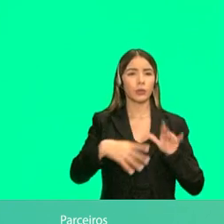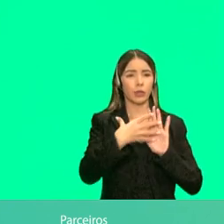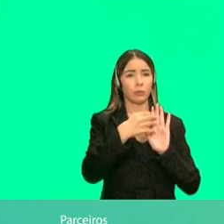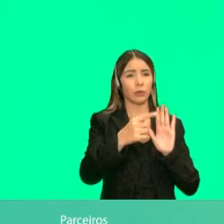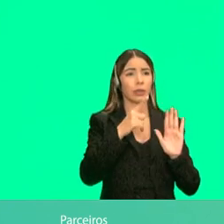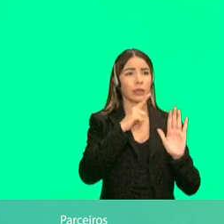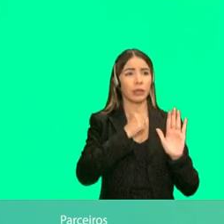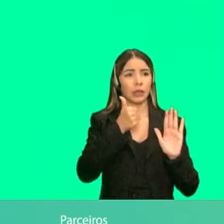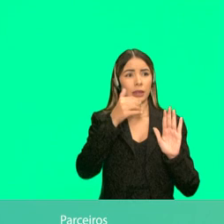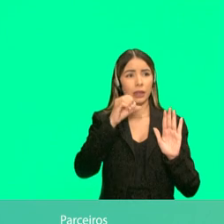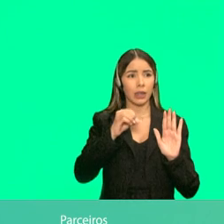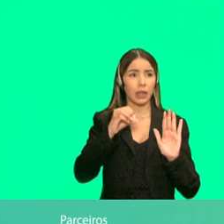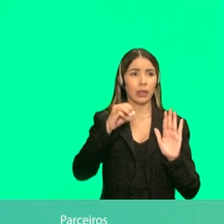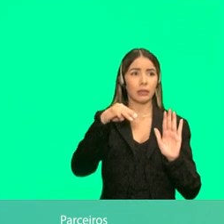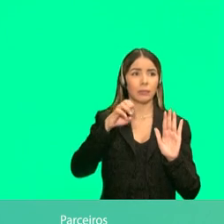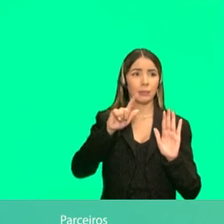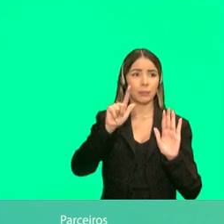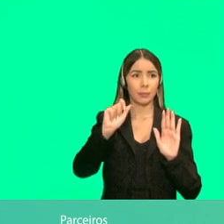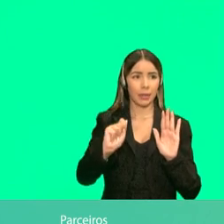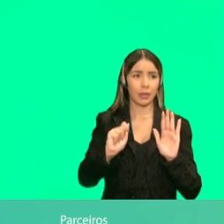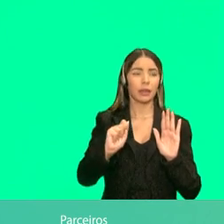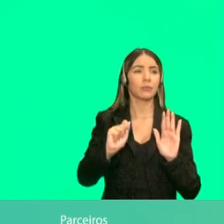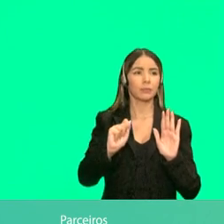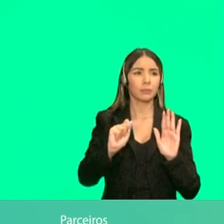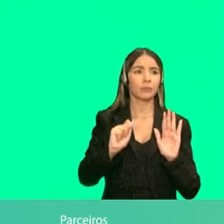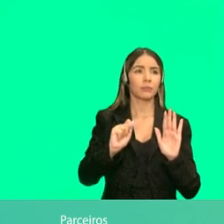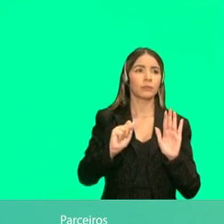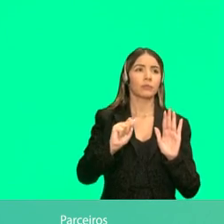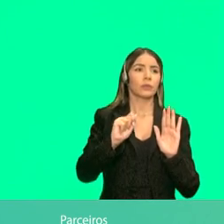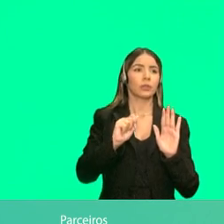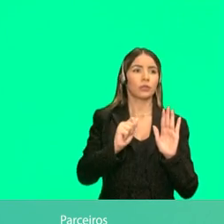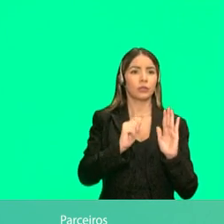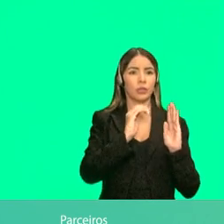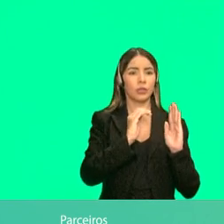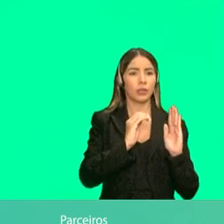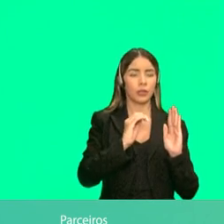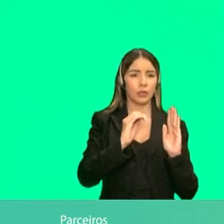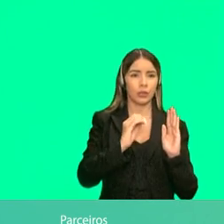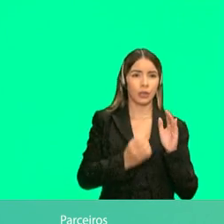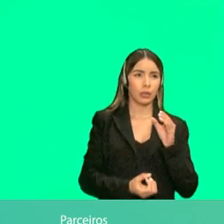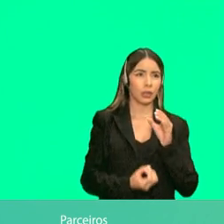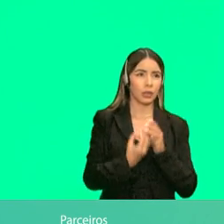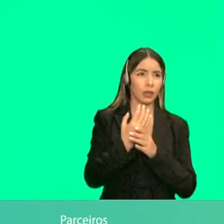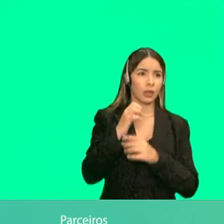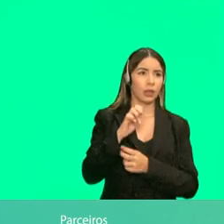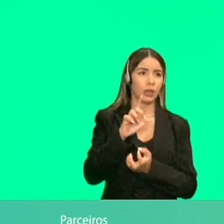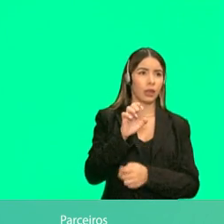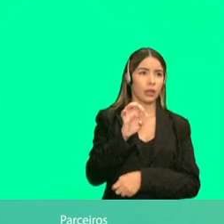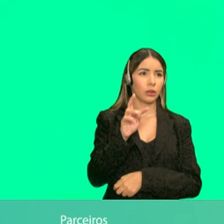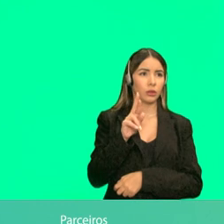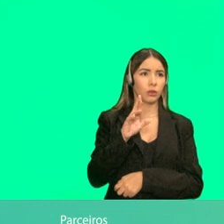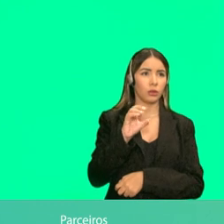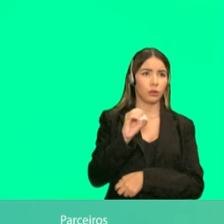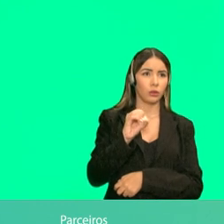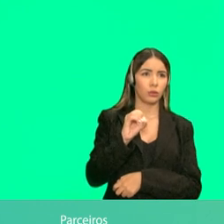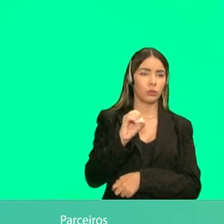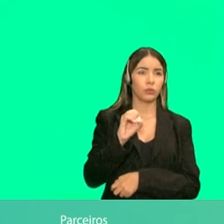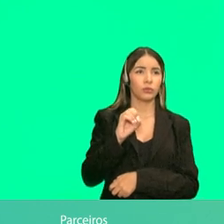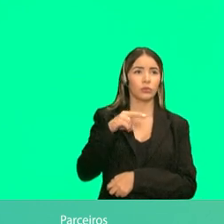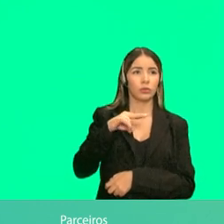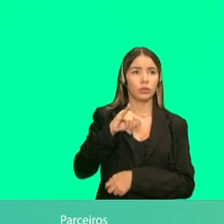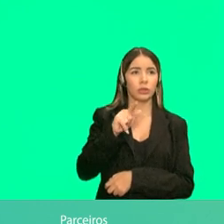and also the Japanese one. So we have a cooperation with JERA. It is one of